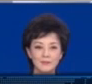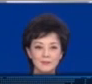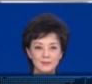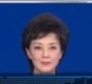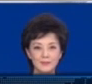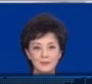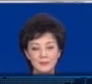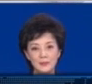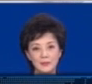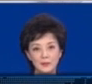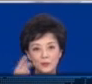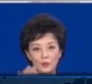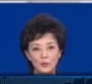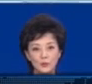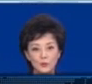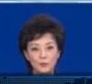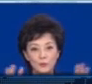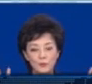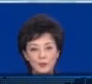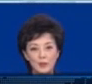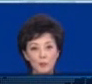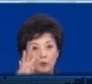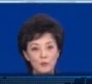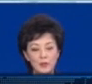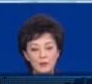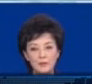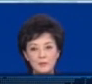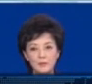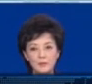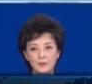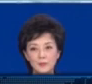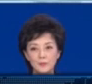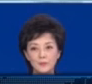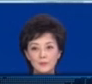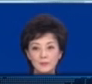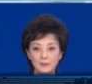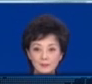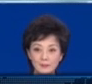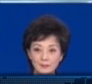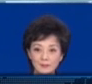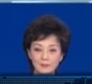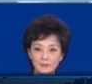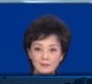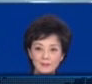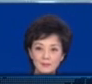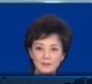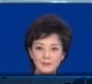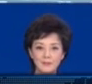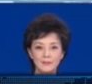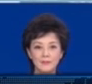With CNN, we are aware that the Chinese government has announced a series of